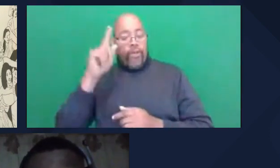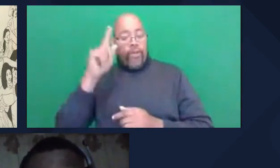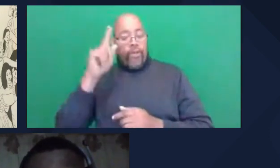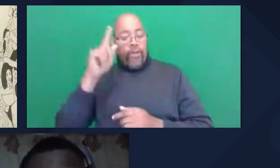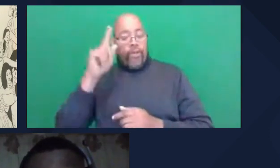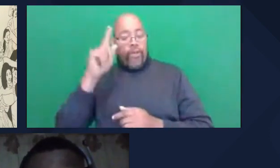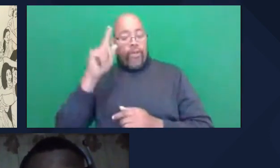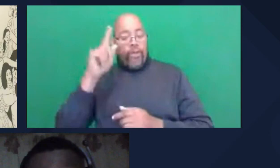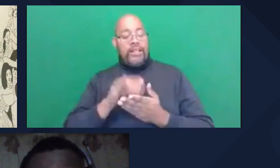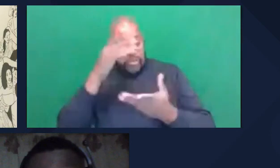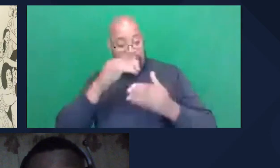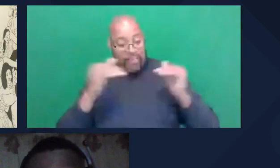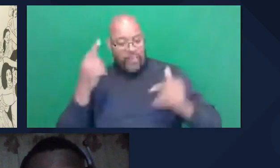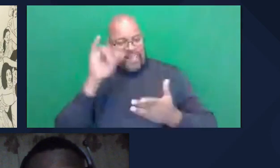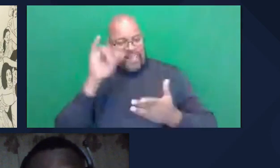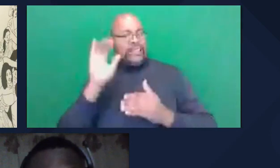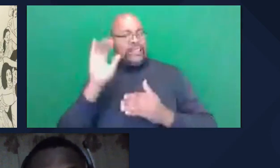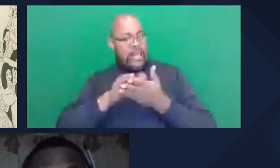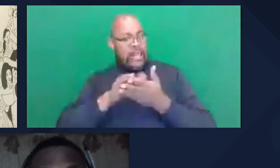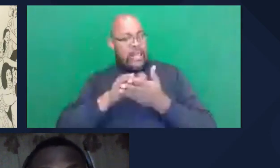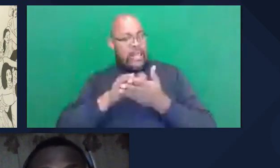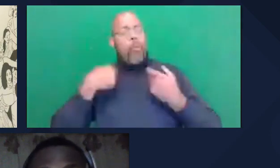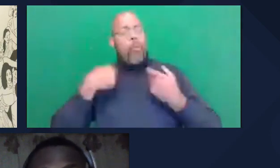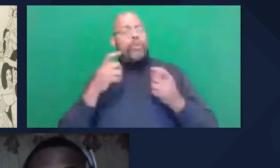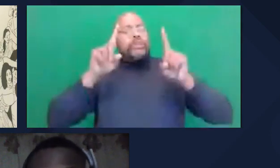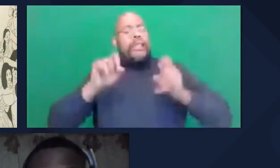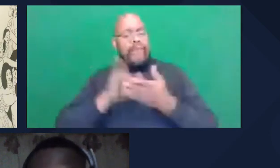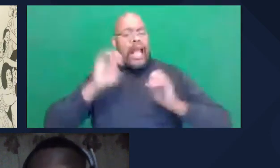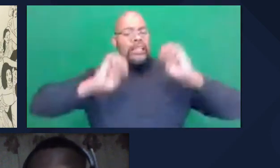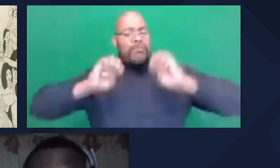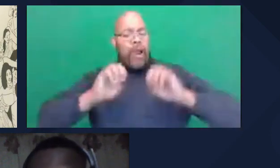hope to test that experimentally.